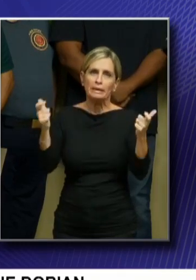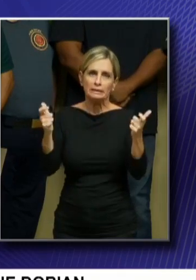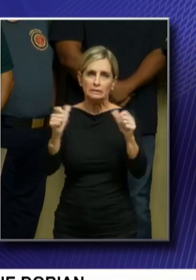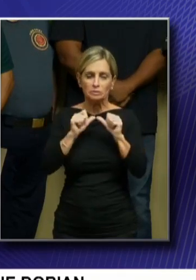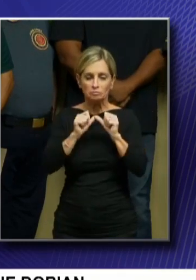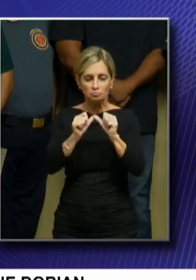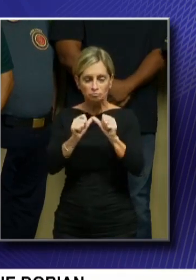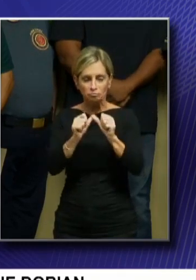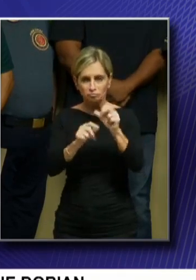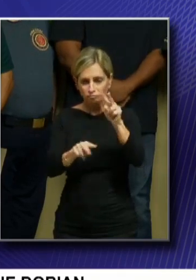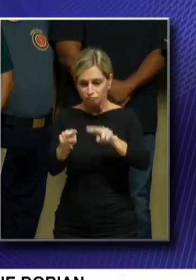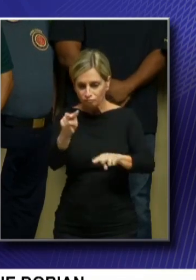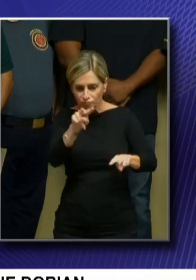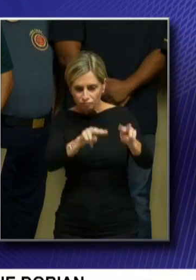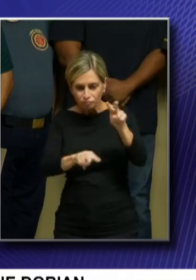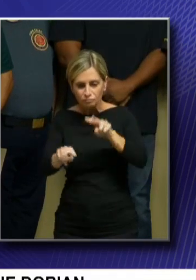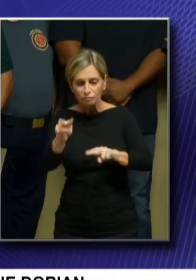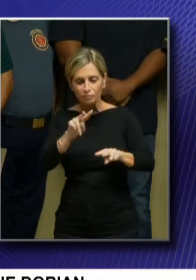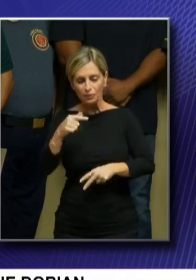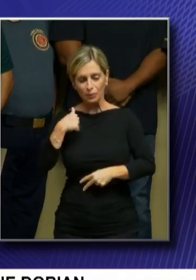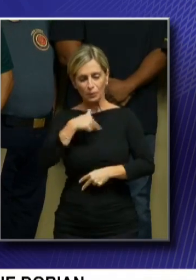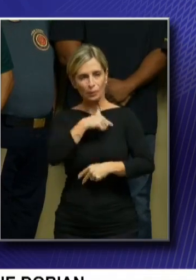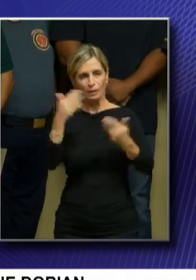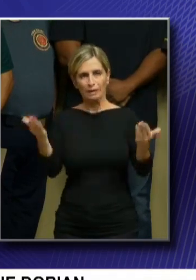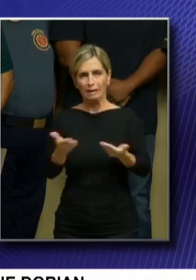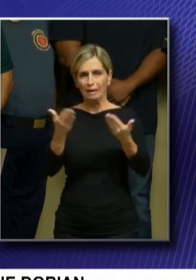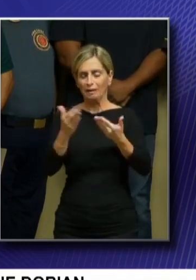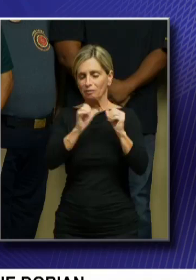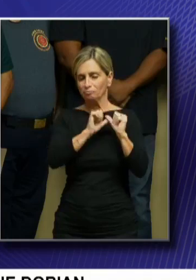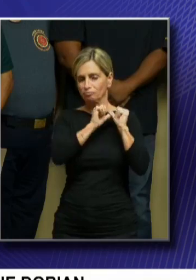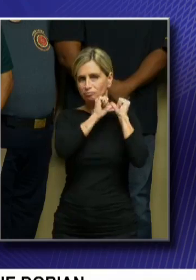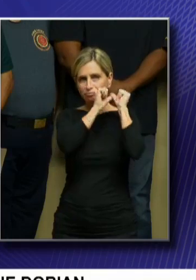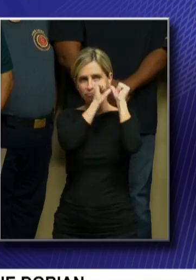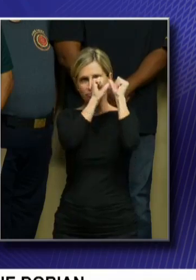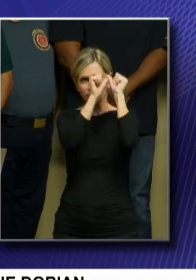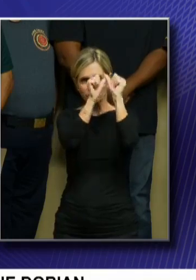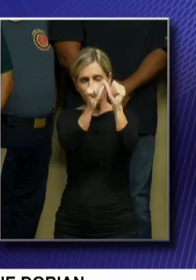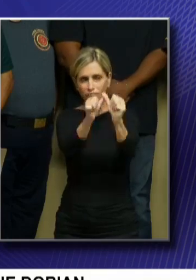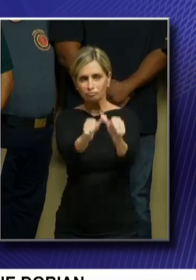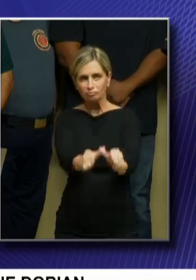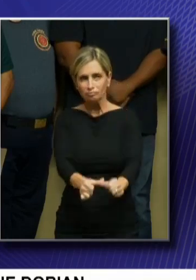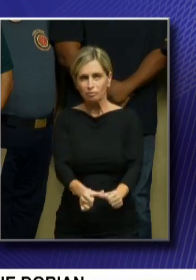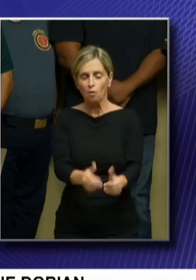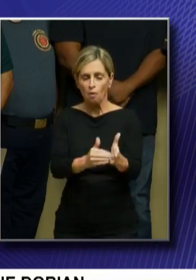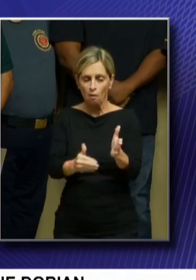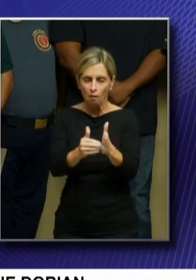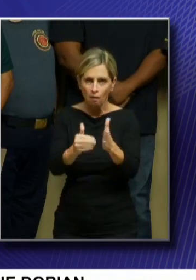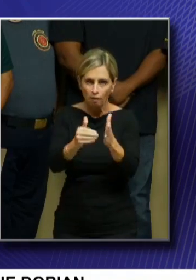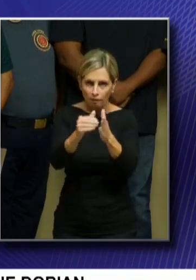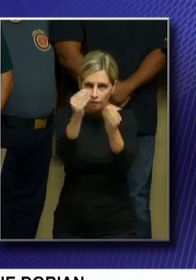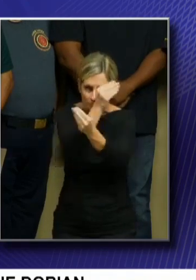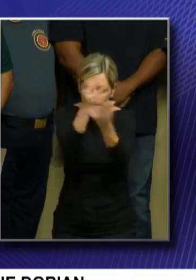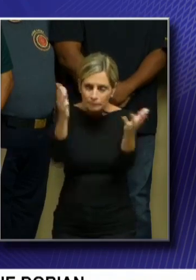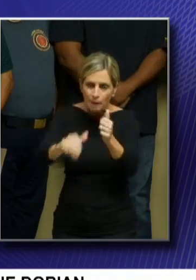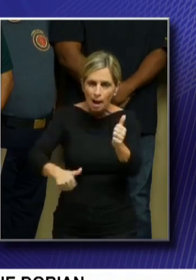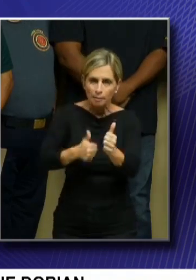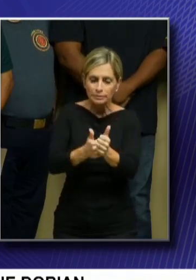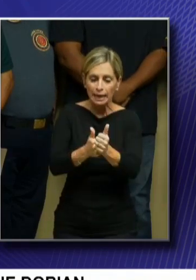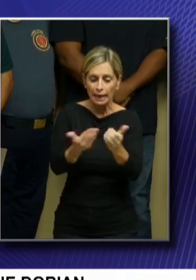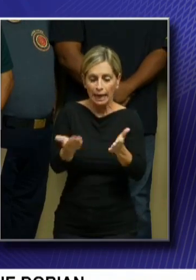monitor, and we will be here throughout the event providing updates again this evening at 5, and